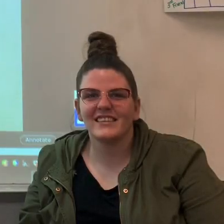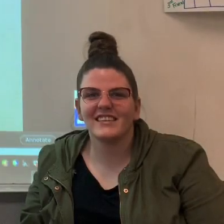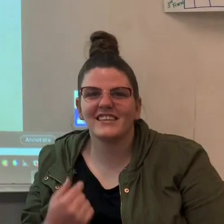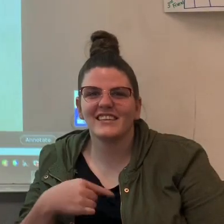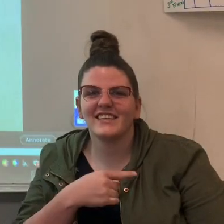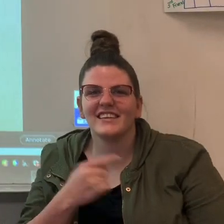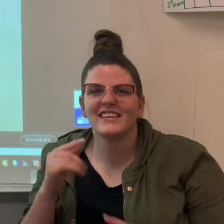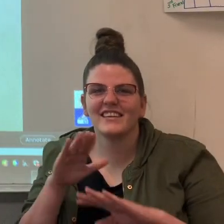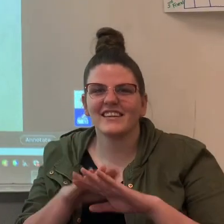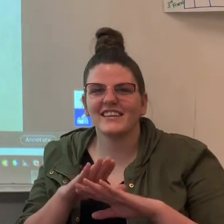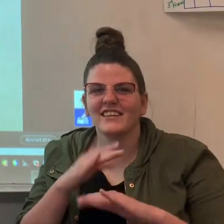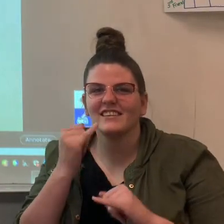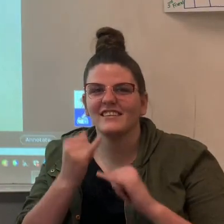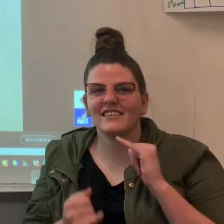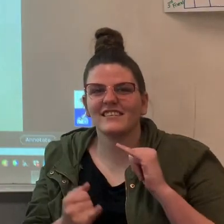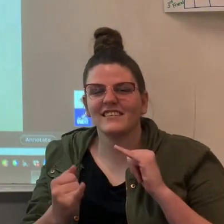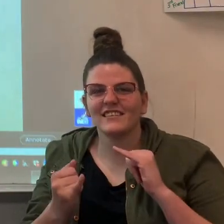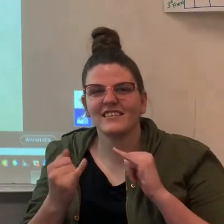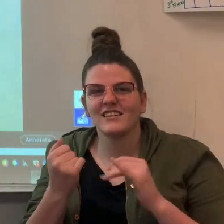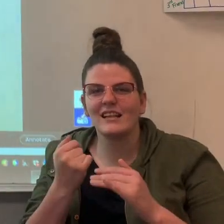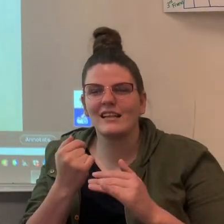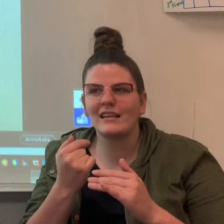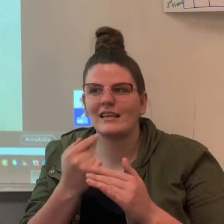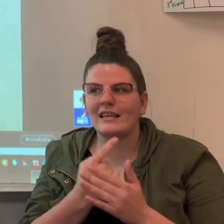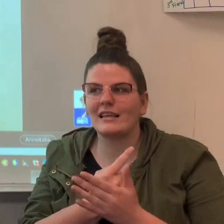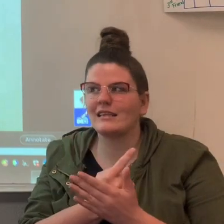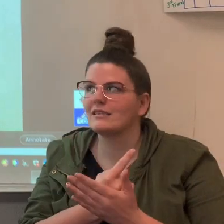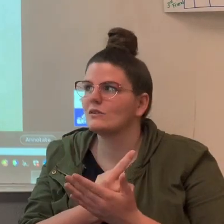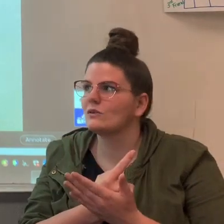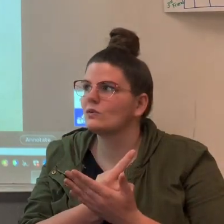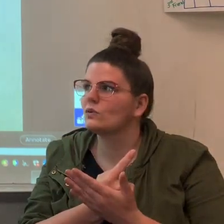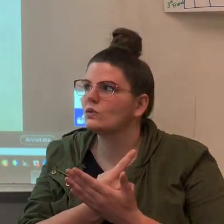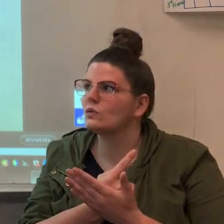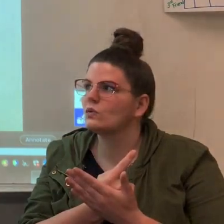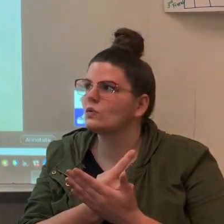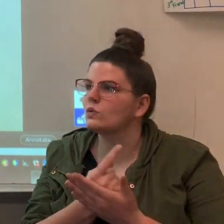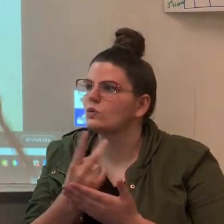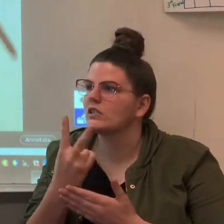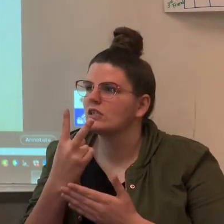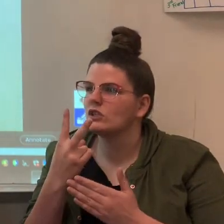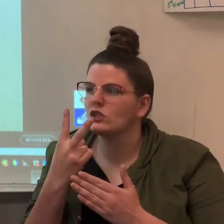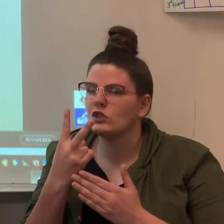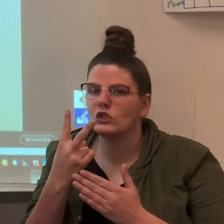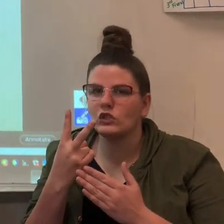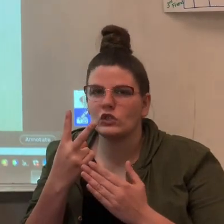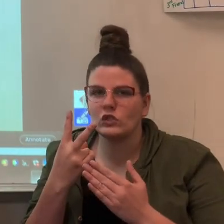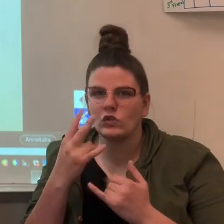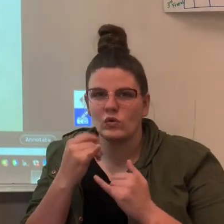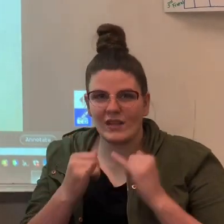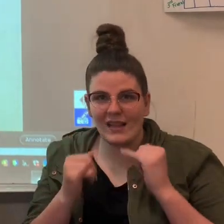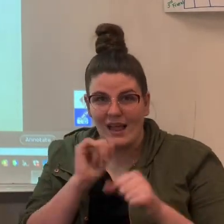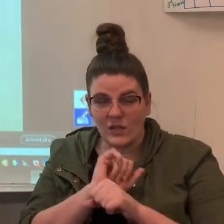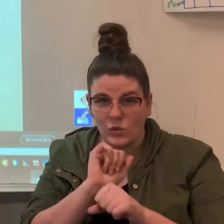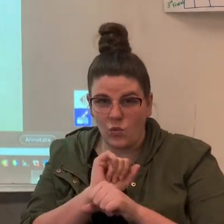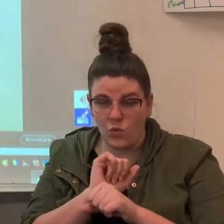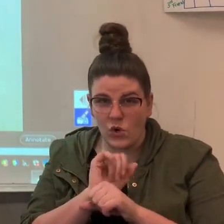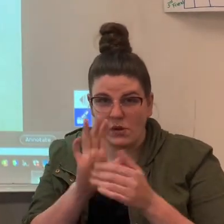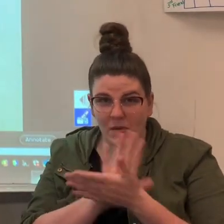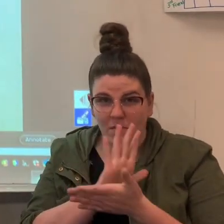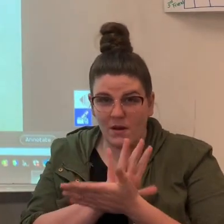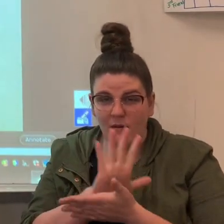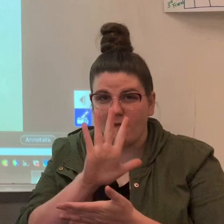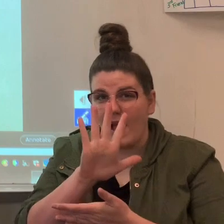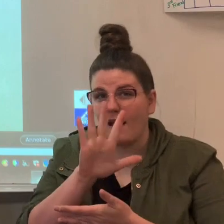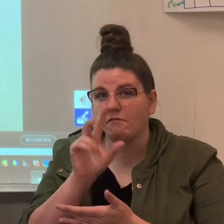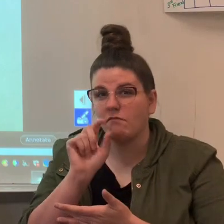We are on the final week 2 final worksheet. It is 5.NF4,